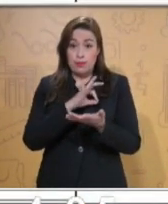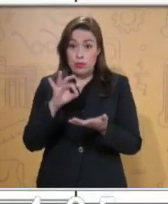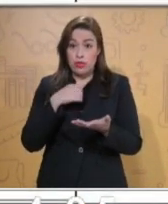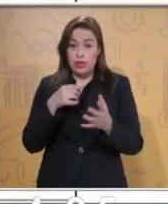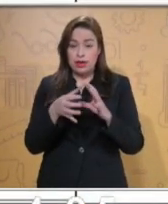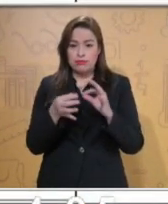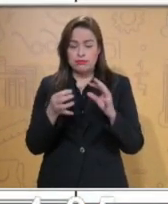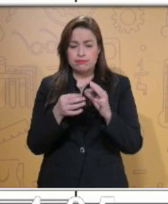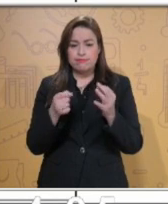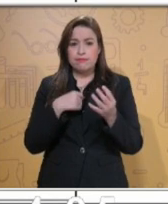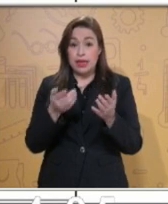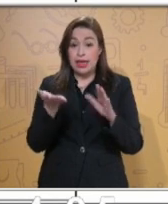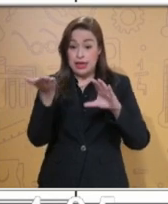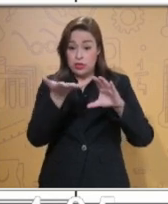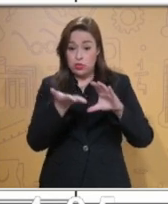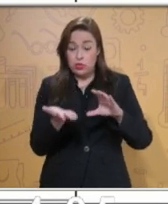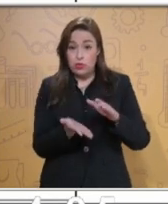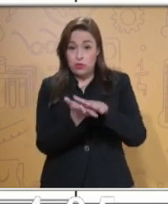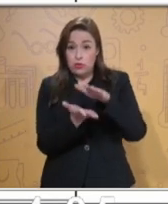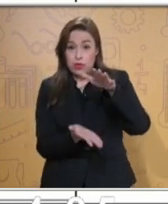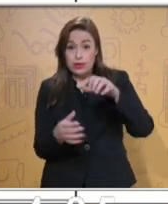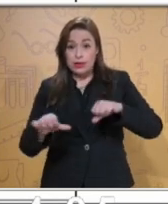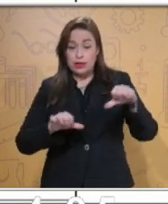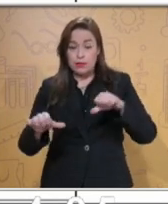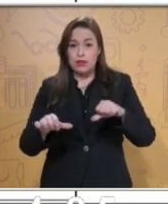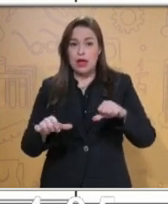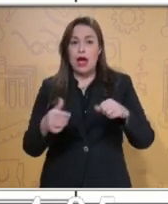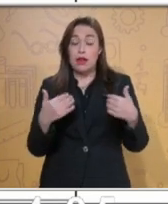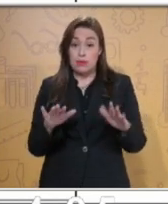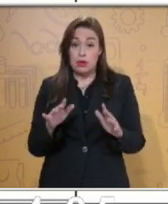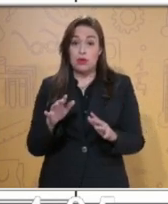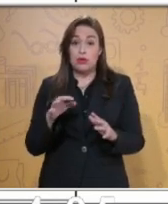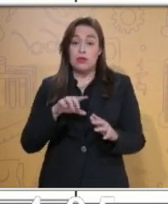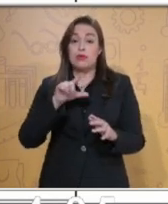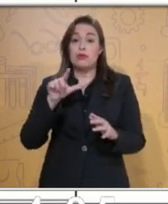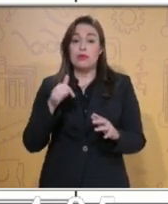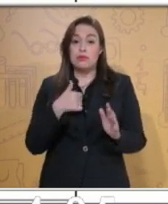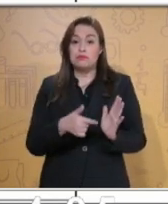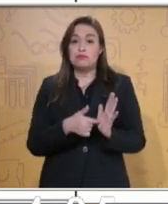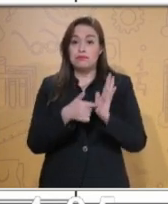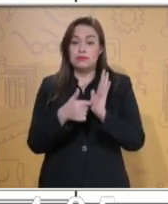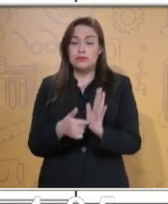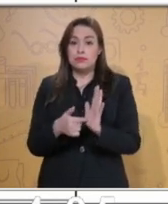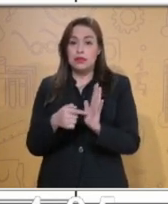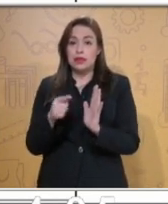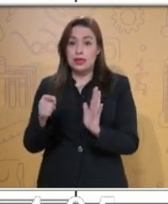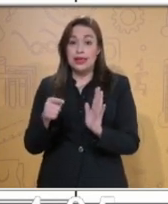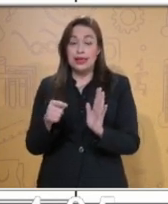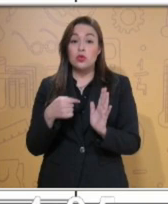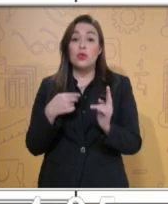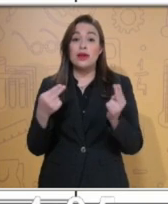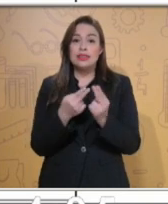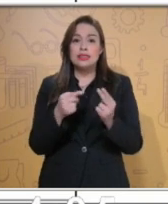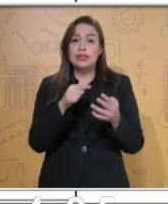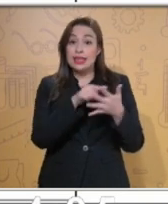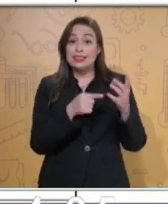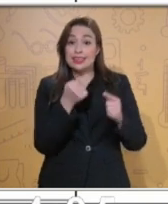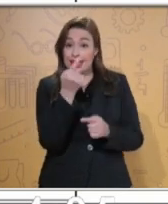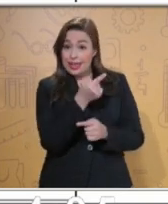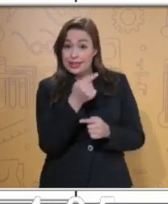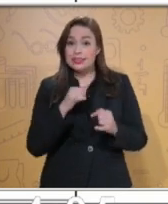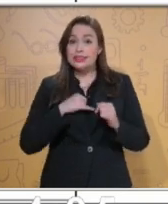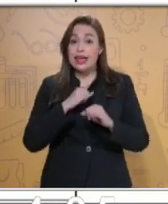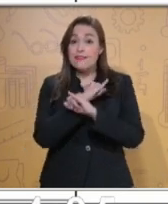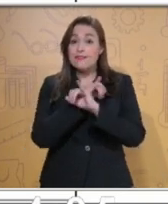back to the school, you will have an exam. And certainly, you are going to need this information. So it is